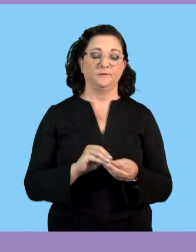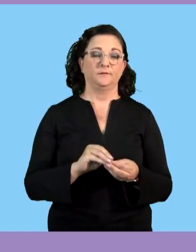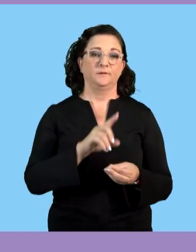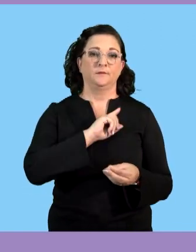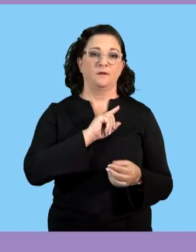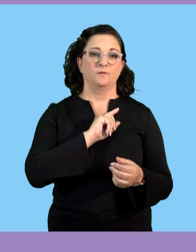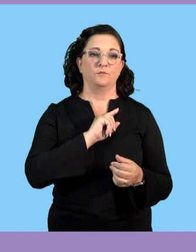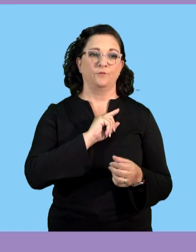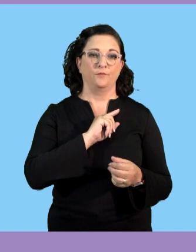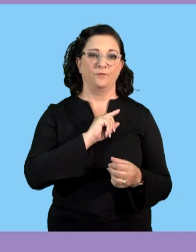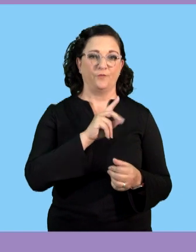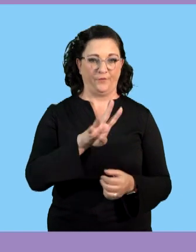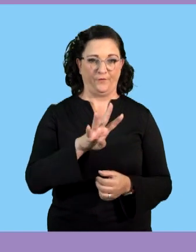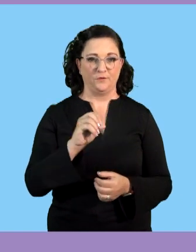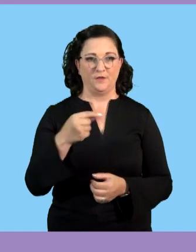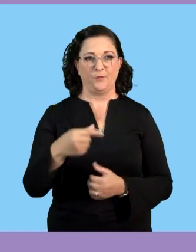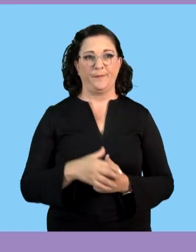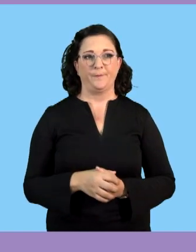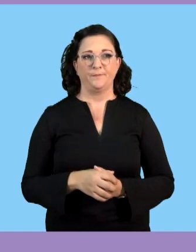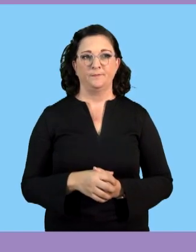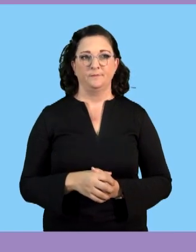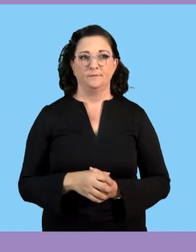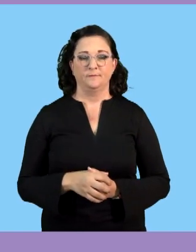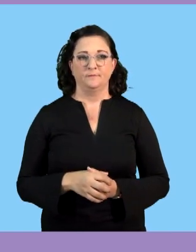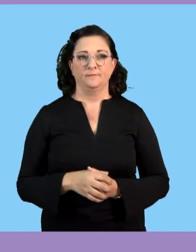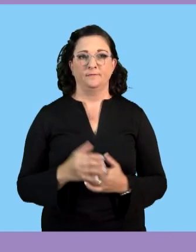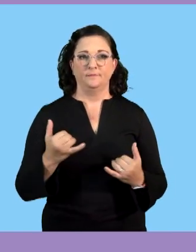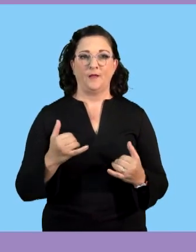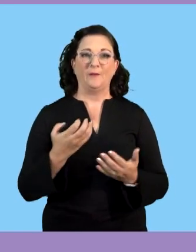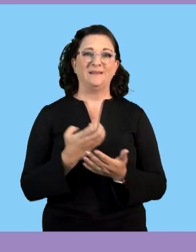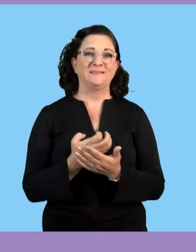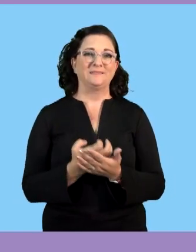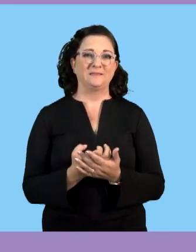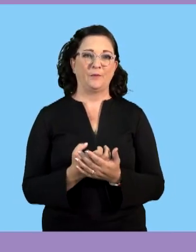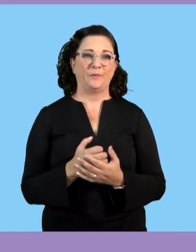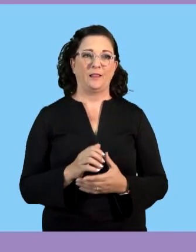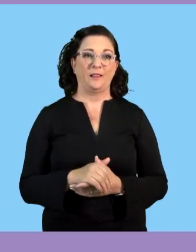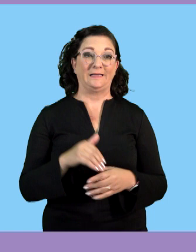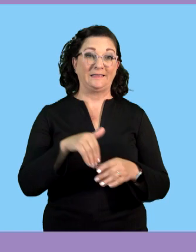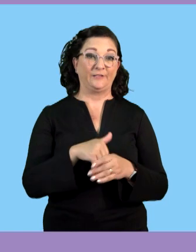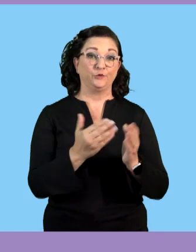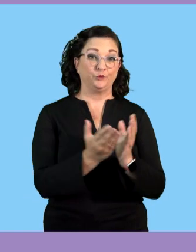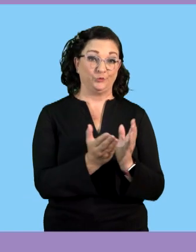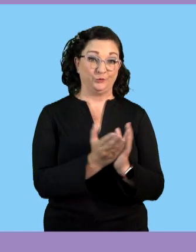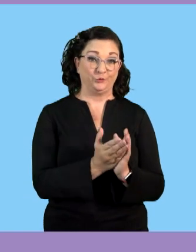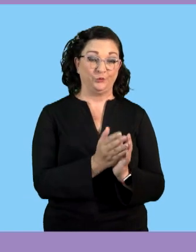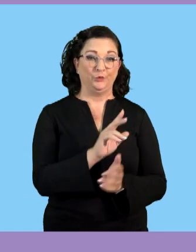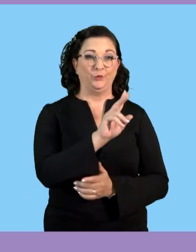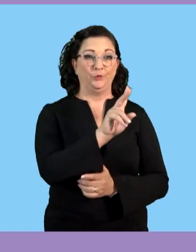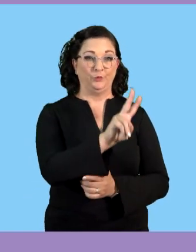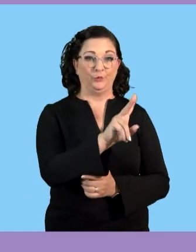a total of 40 grams. Let's look at this example now. In a school, there